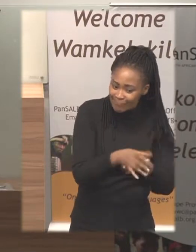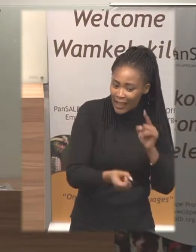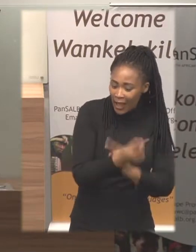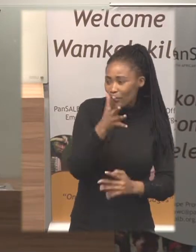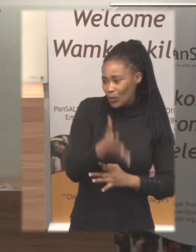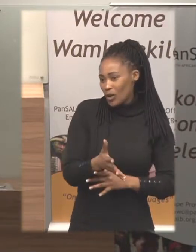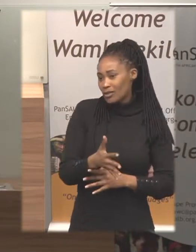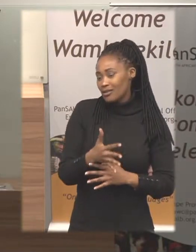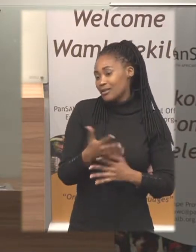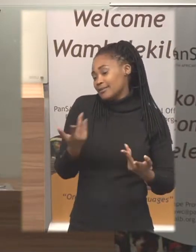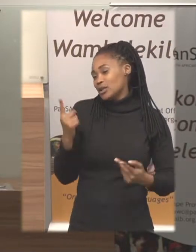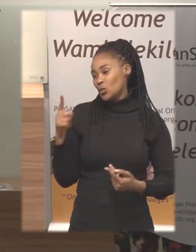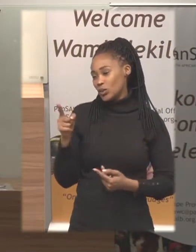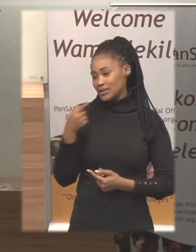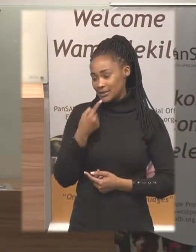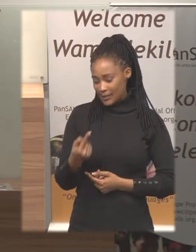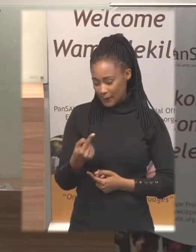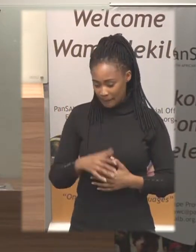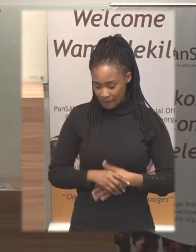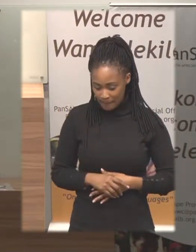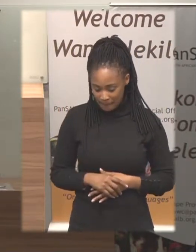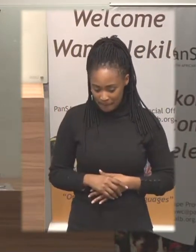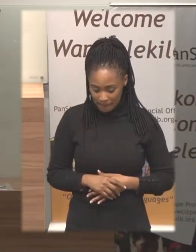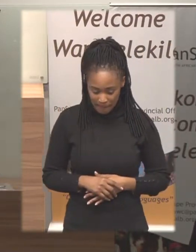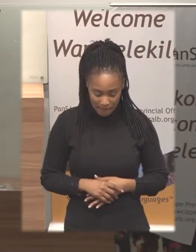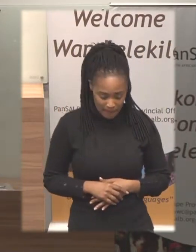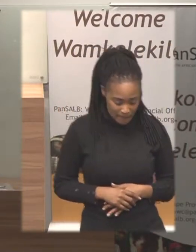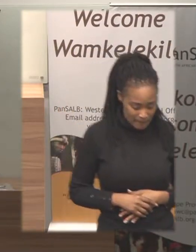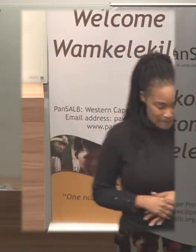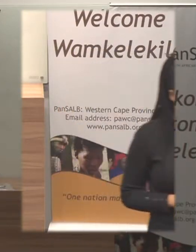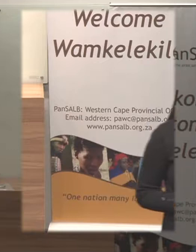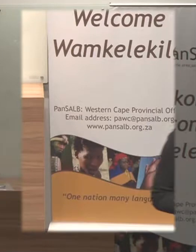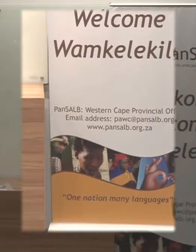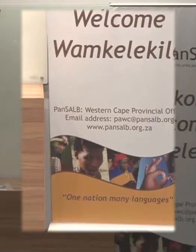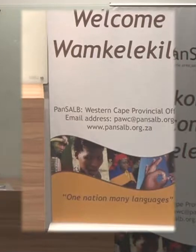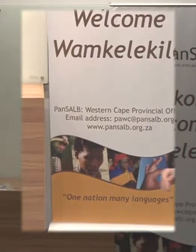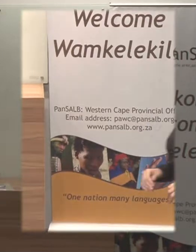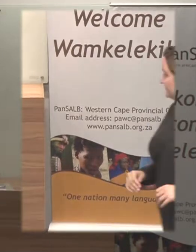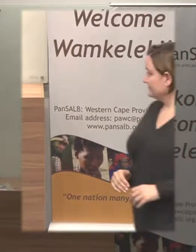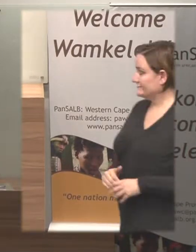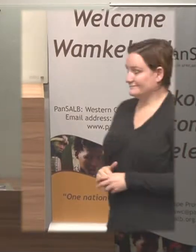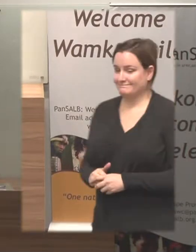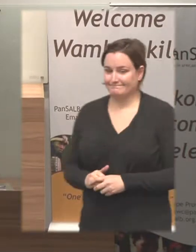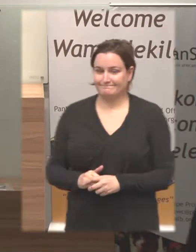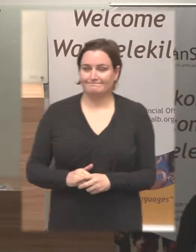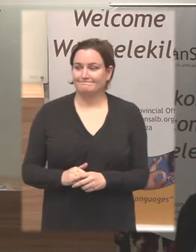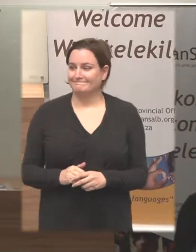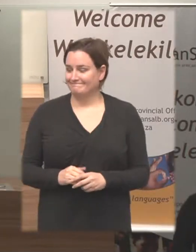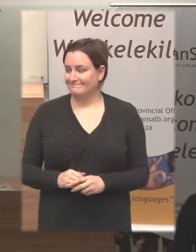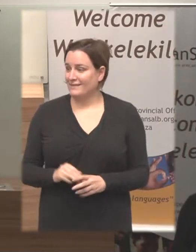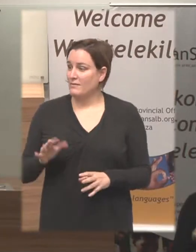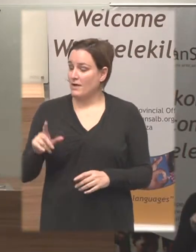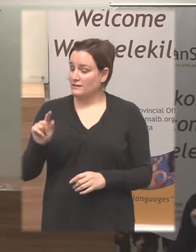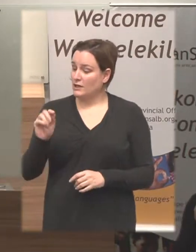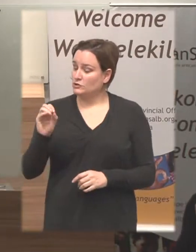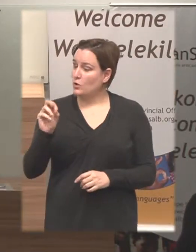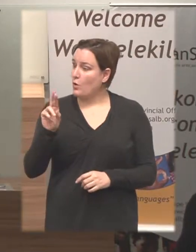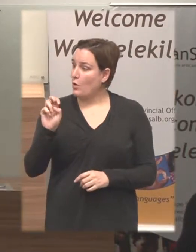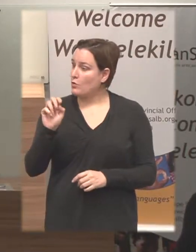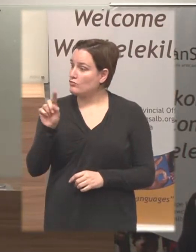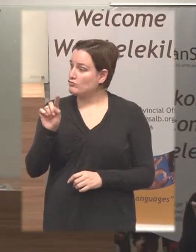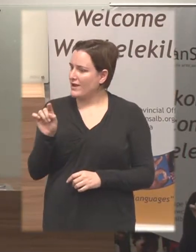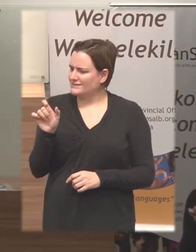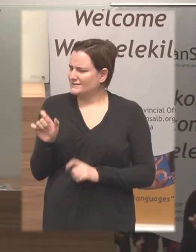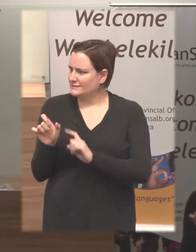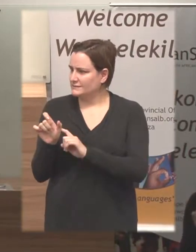the argument that Mignolo makes. And I think Maldonado Torres puts it very well in his own words, so I'm not